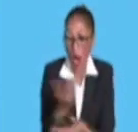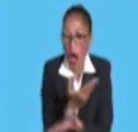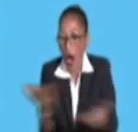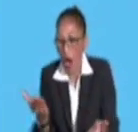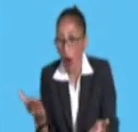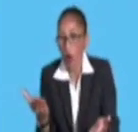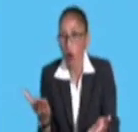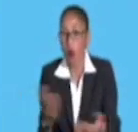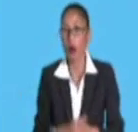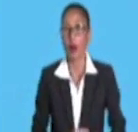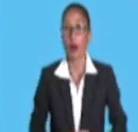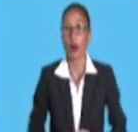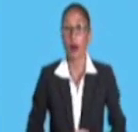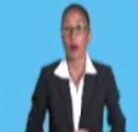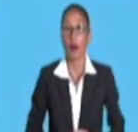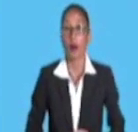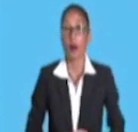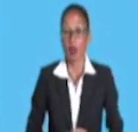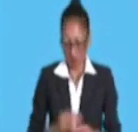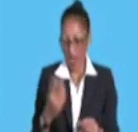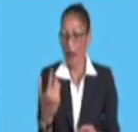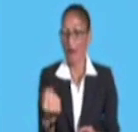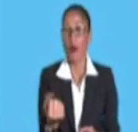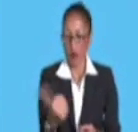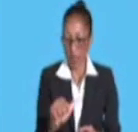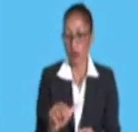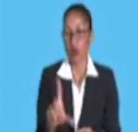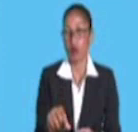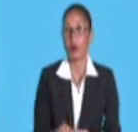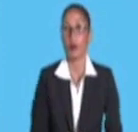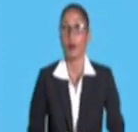purchases for which are already in the process of delivery.